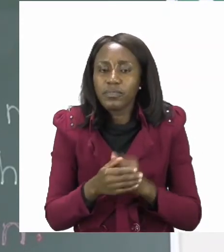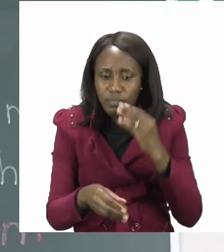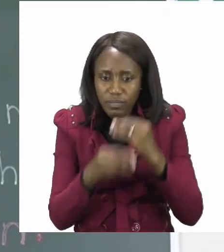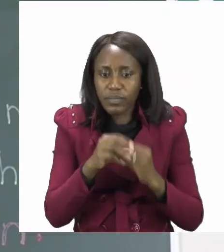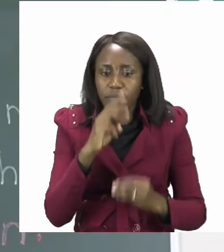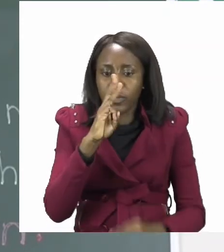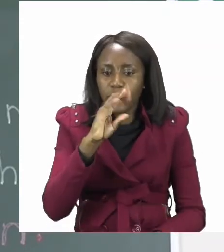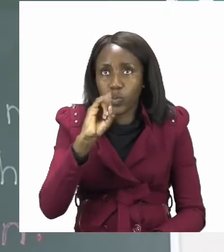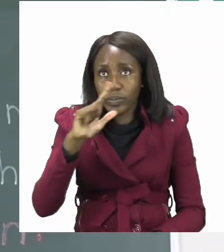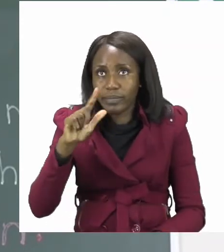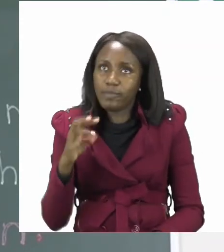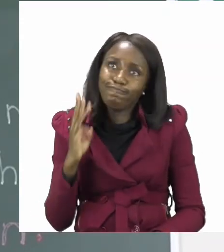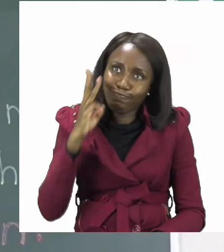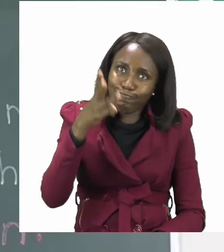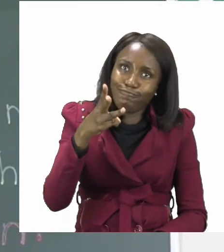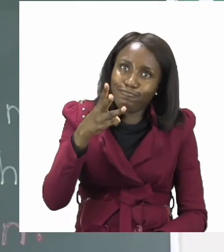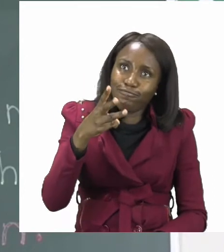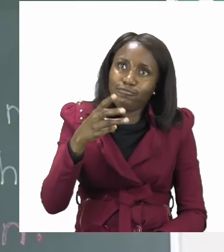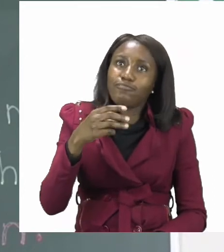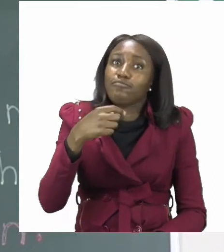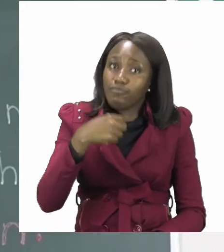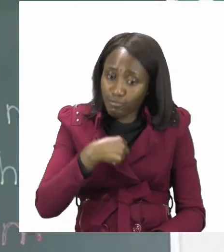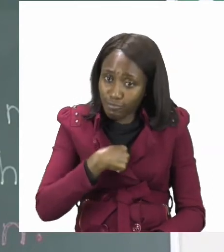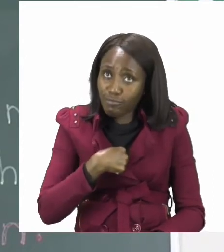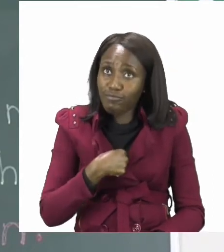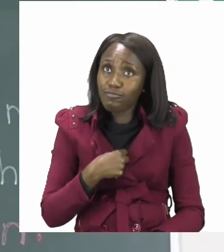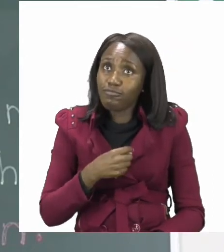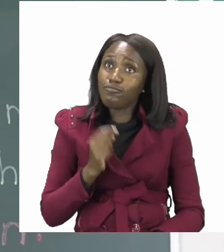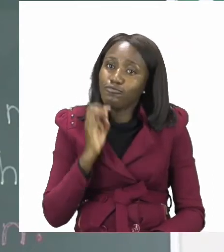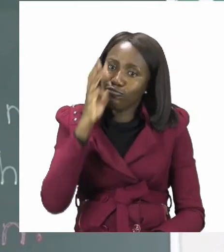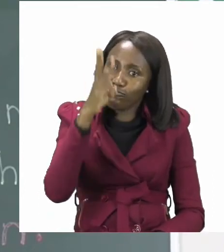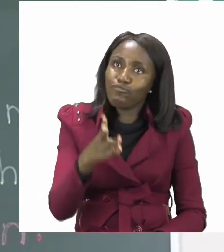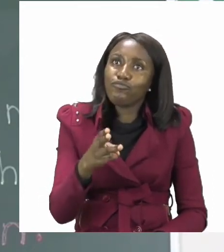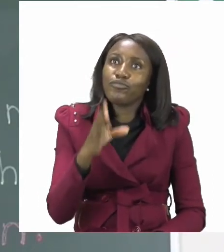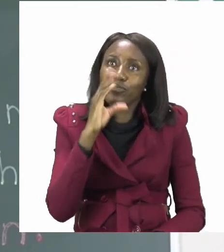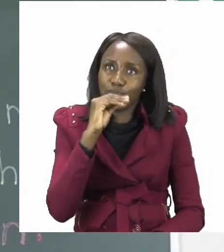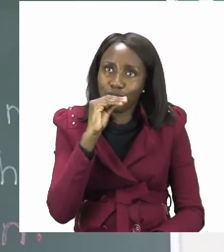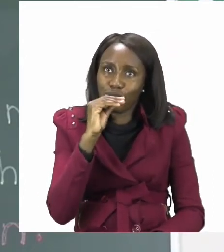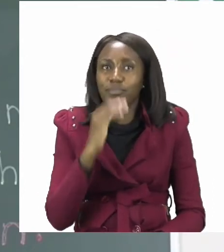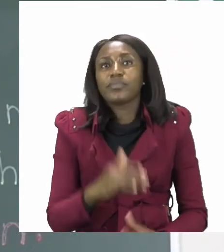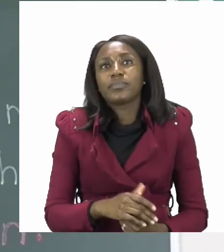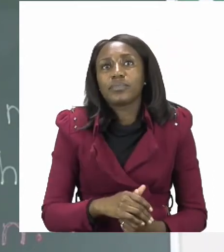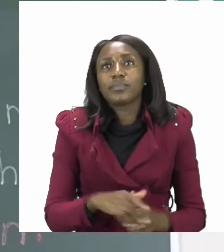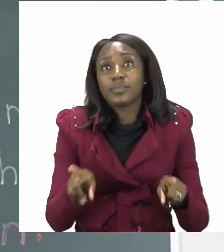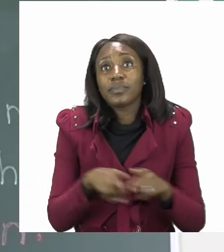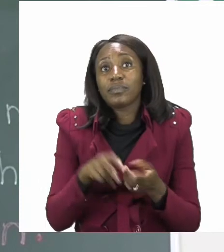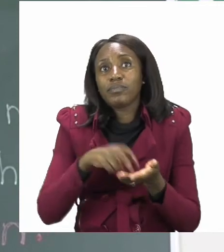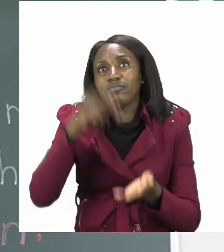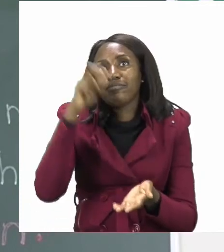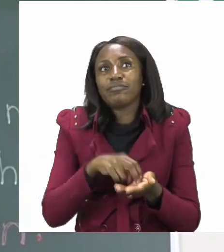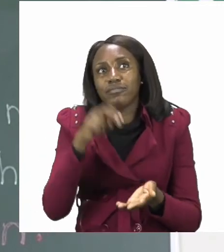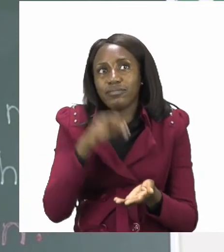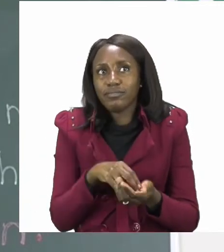then it will say will talk. The same can be done for the word jump.